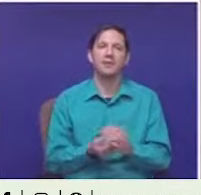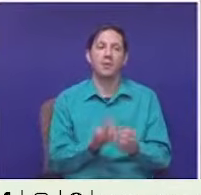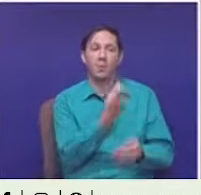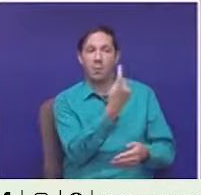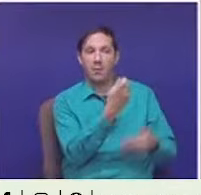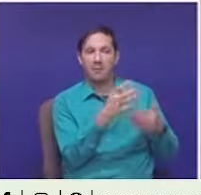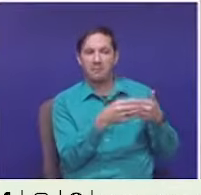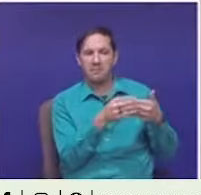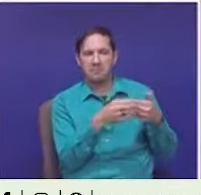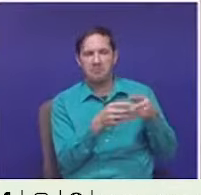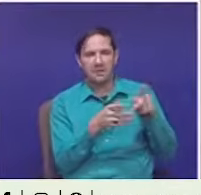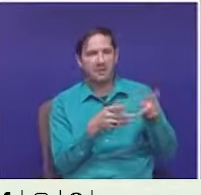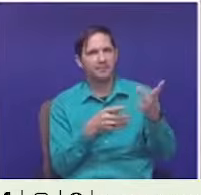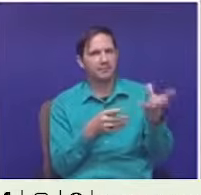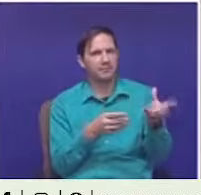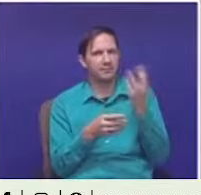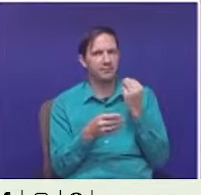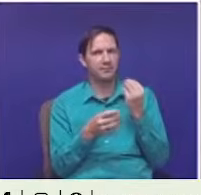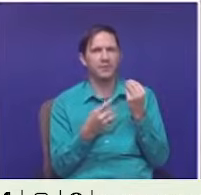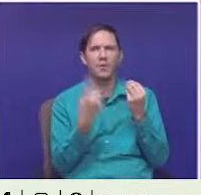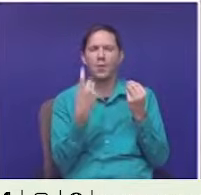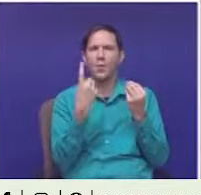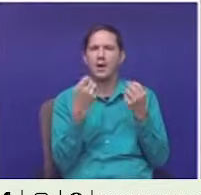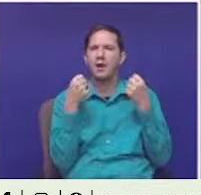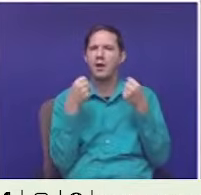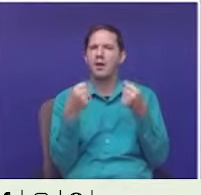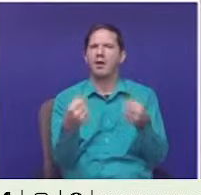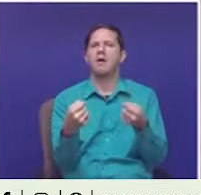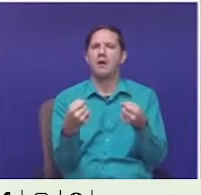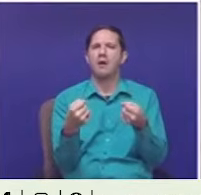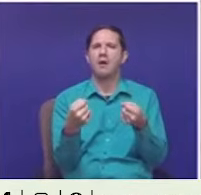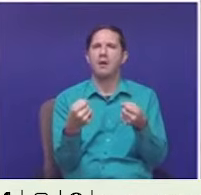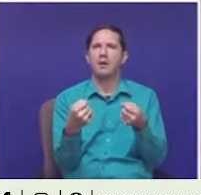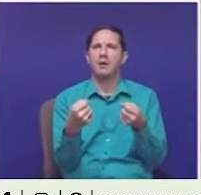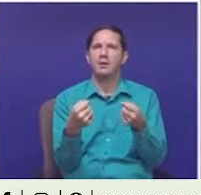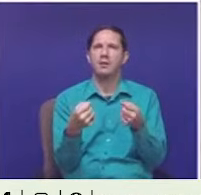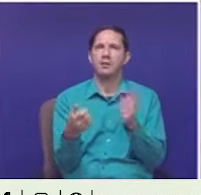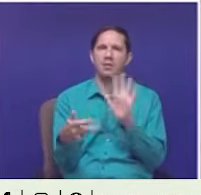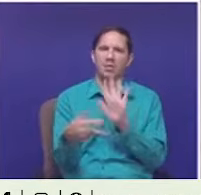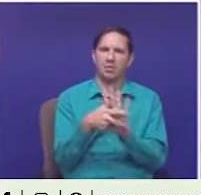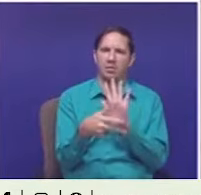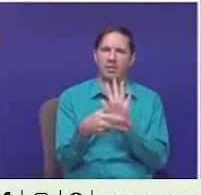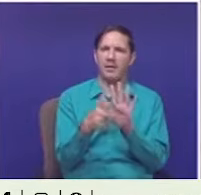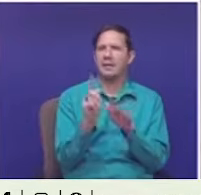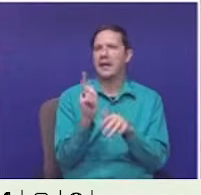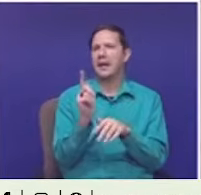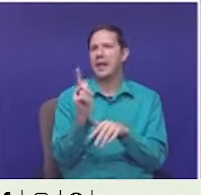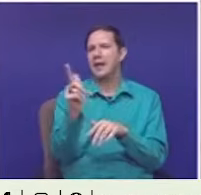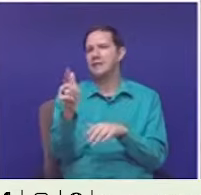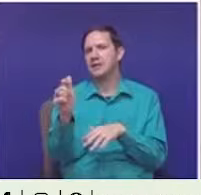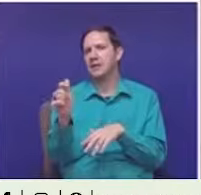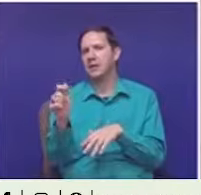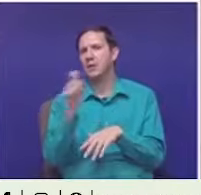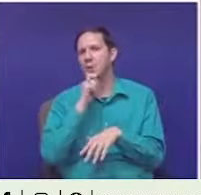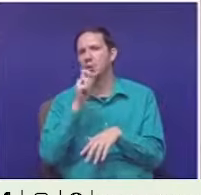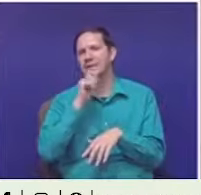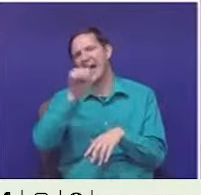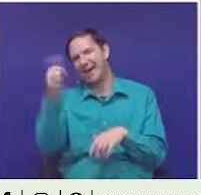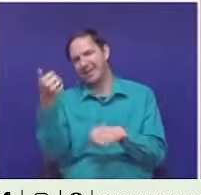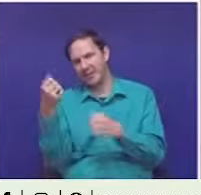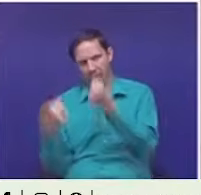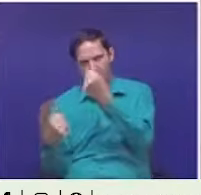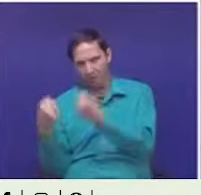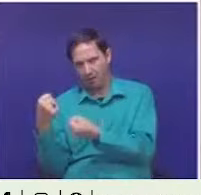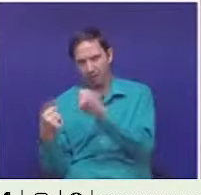raised the issue around somebody bringing up one vehicle when they're coming to accredit, and then 6 months down the line, they're using another